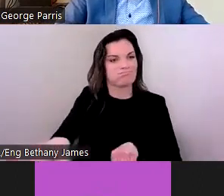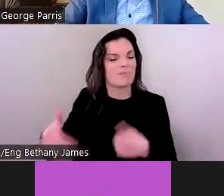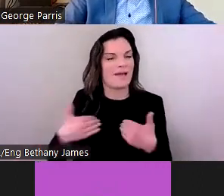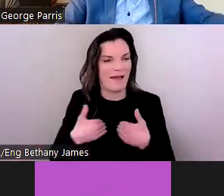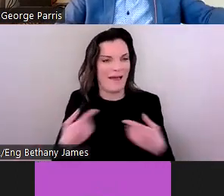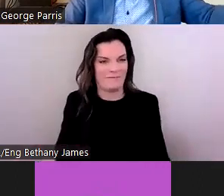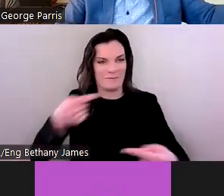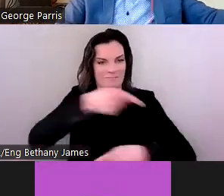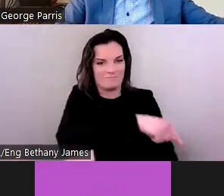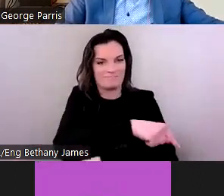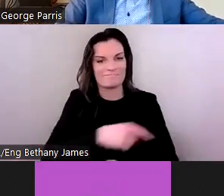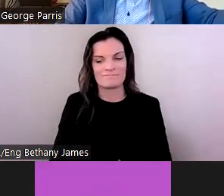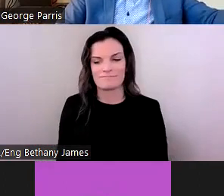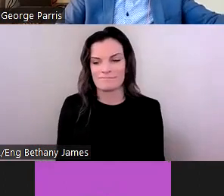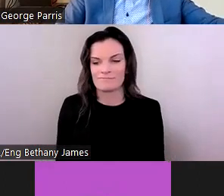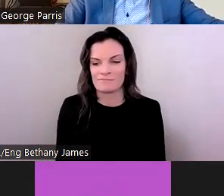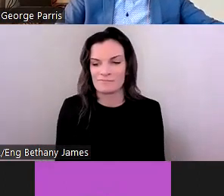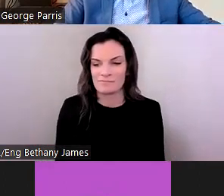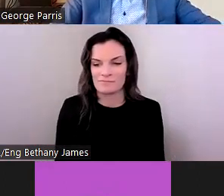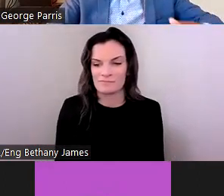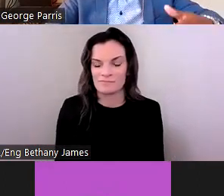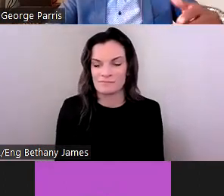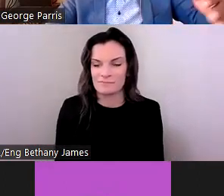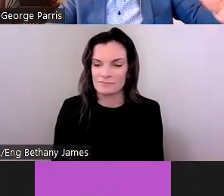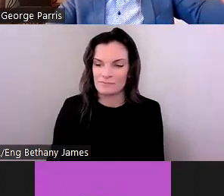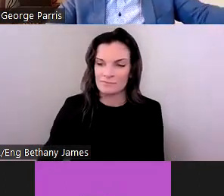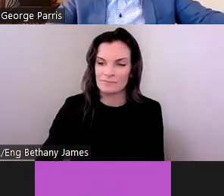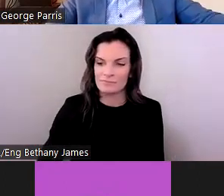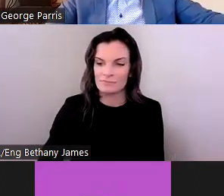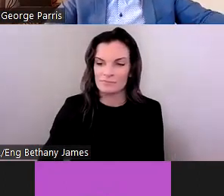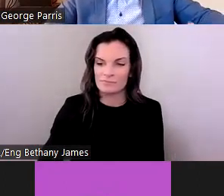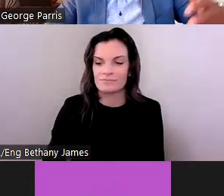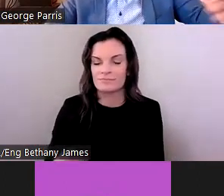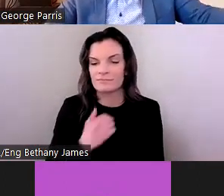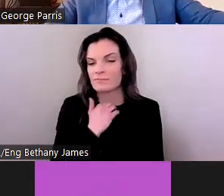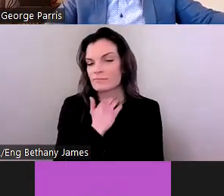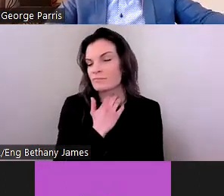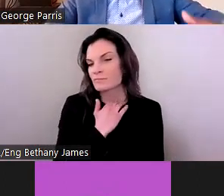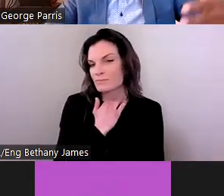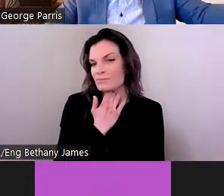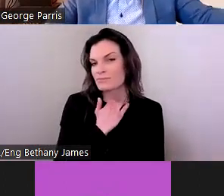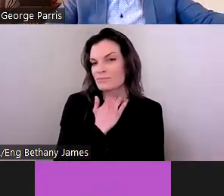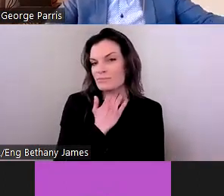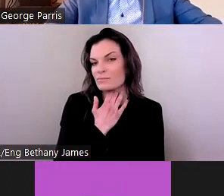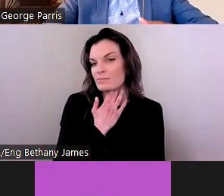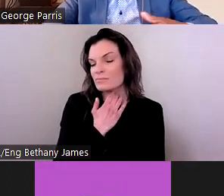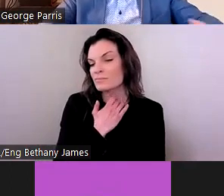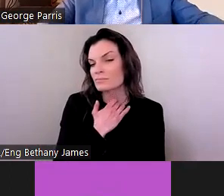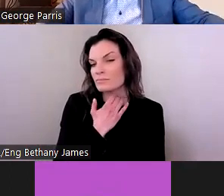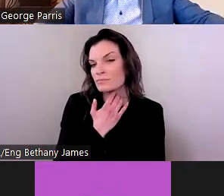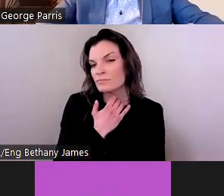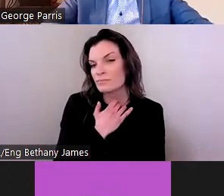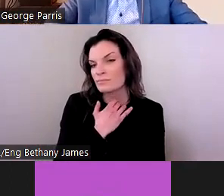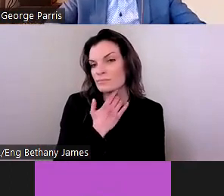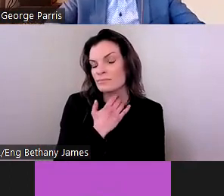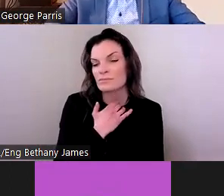be seen in other areas of your life, whether it's with your family, your friends, your community. It's going